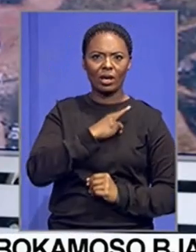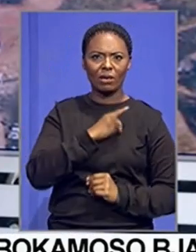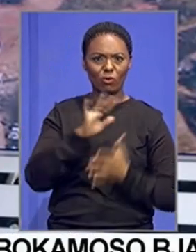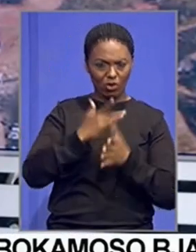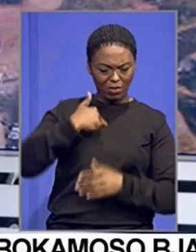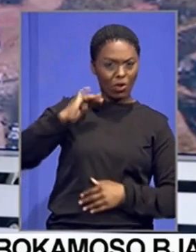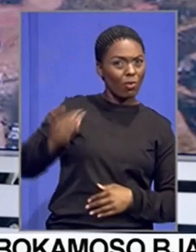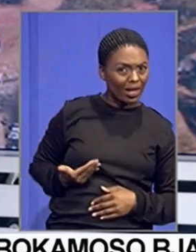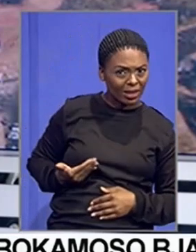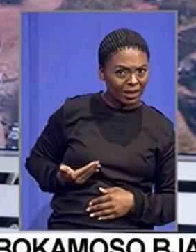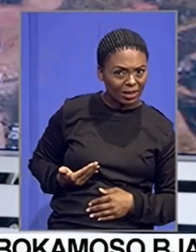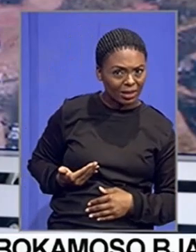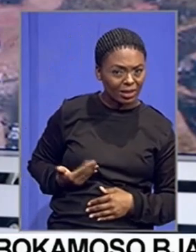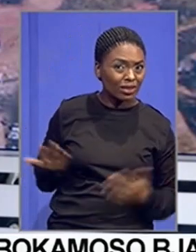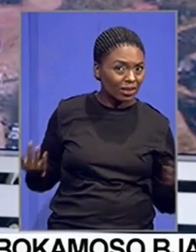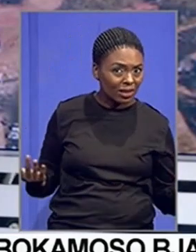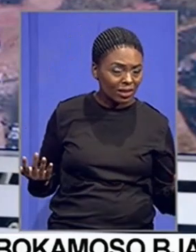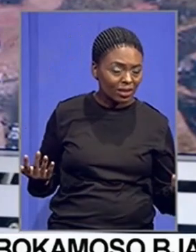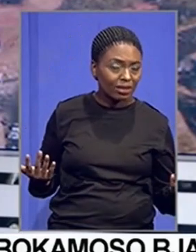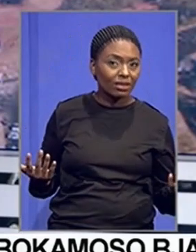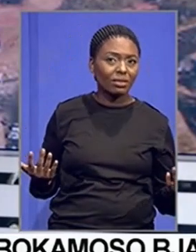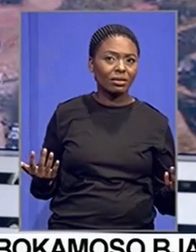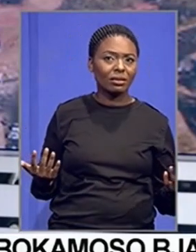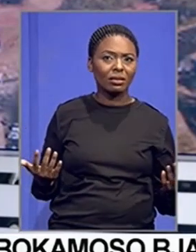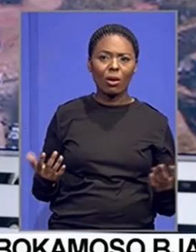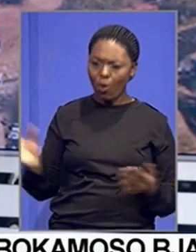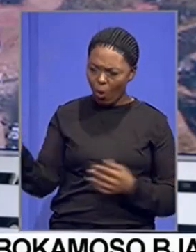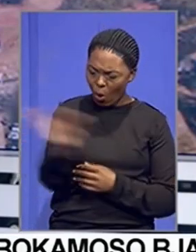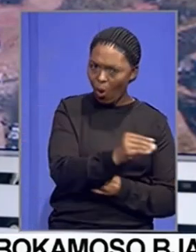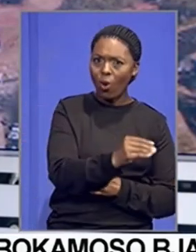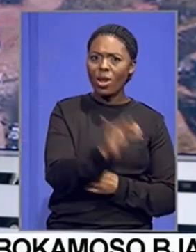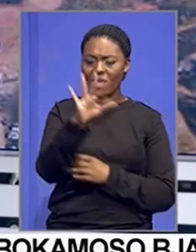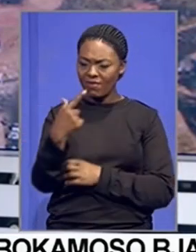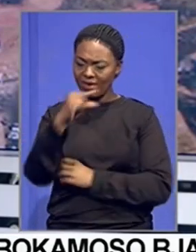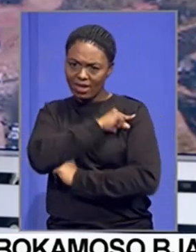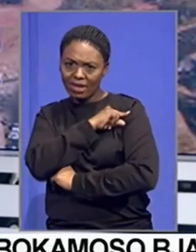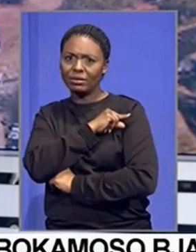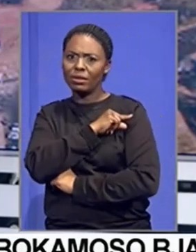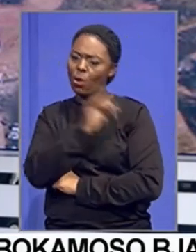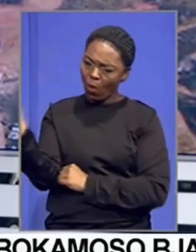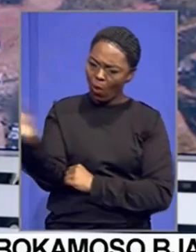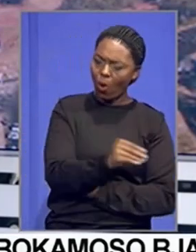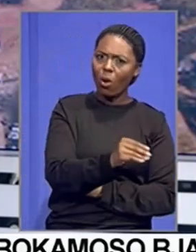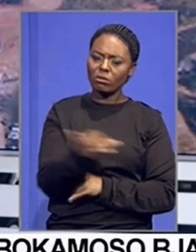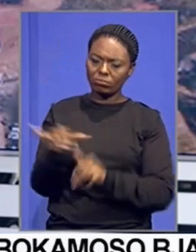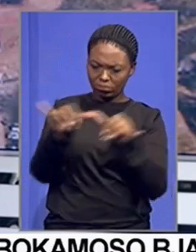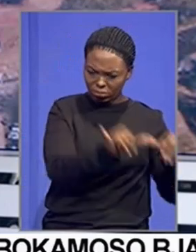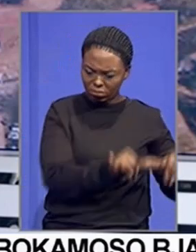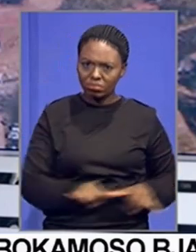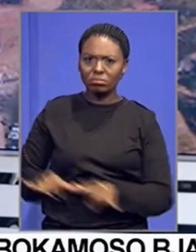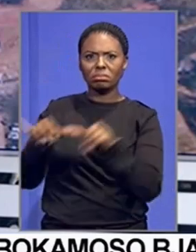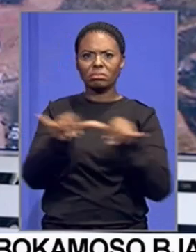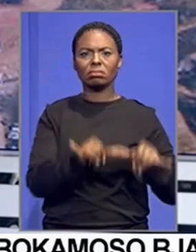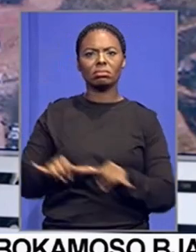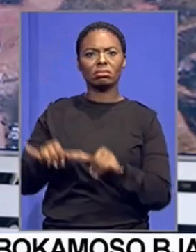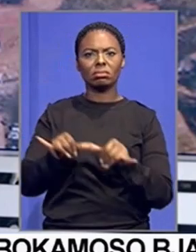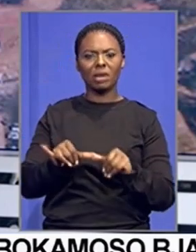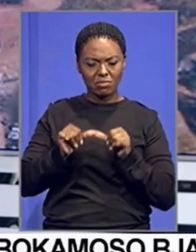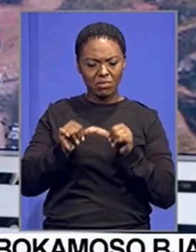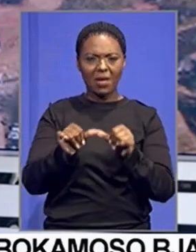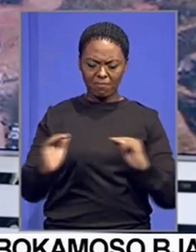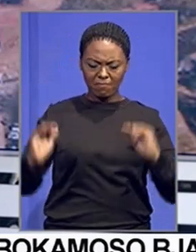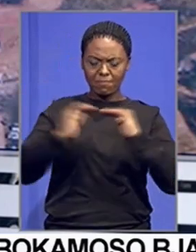And let's jump with everyone. Let's deal. There must be consistency. And